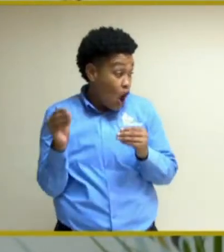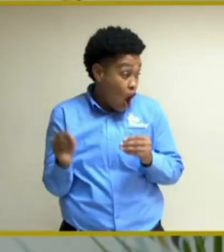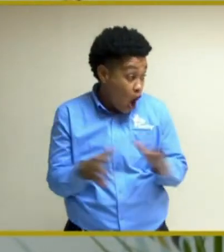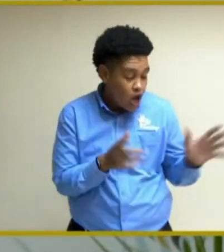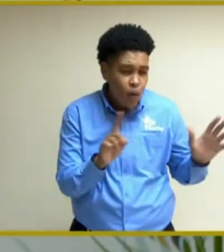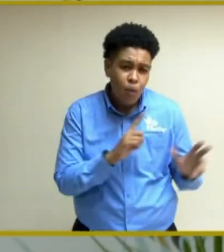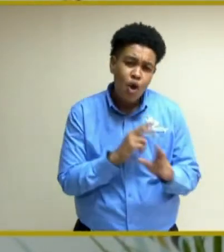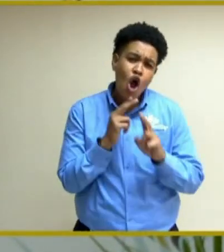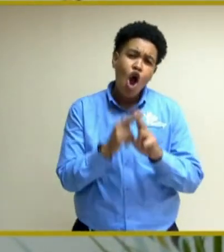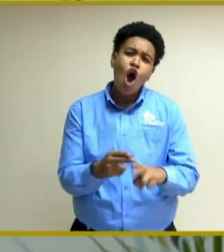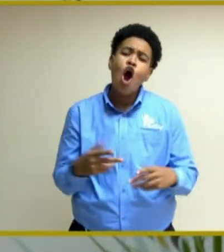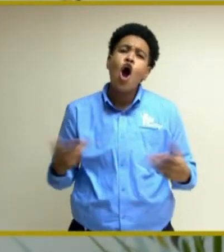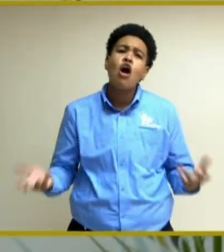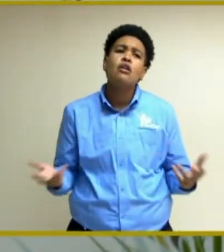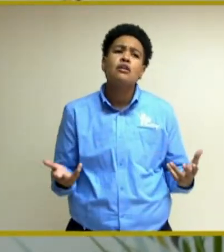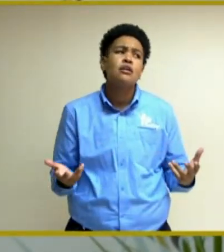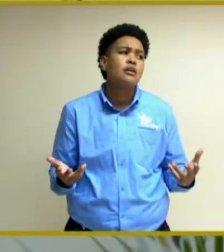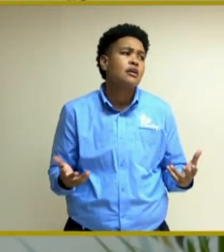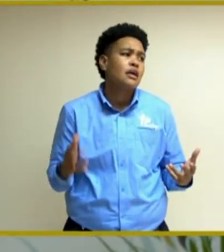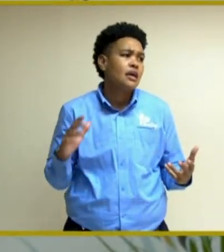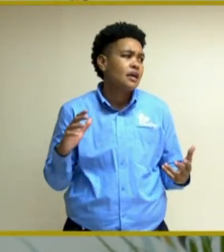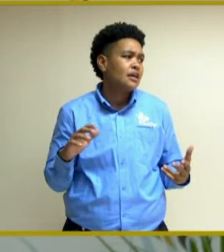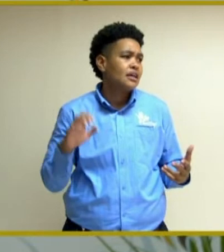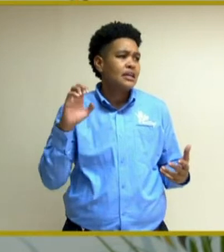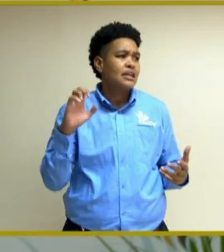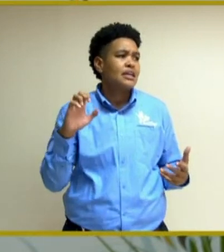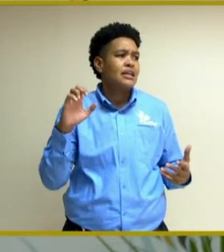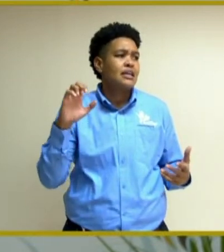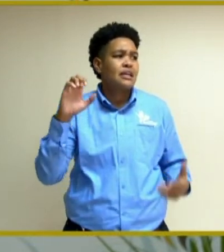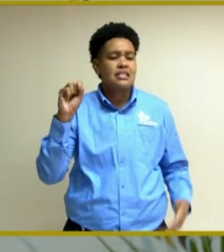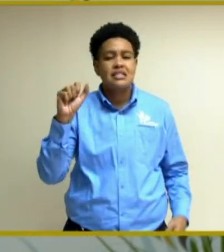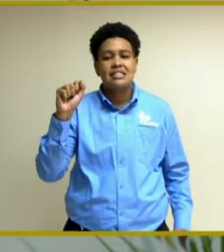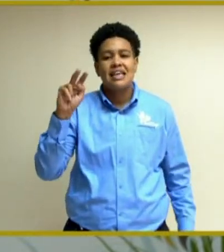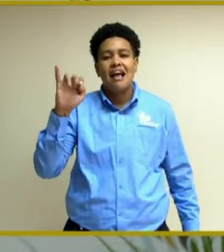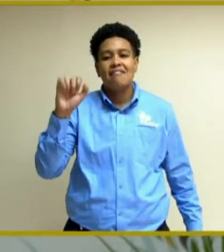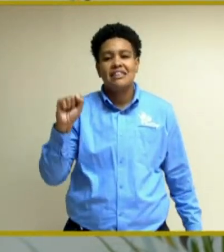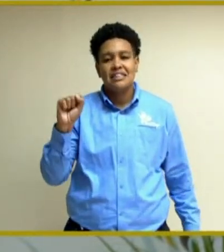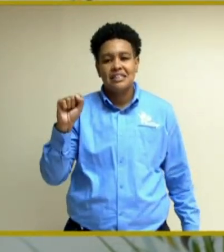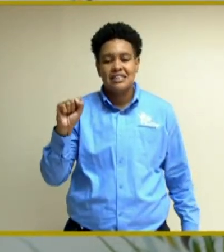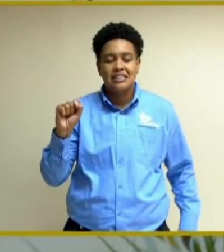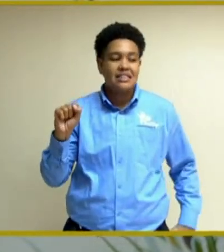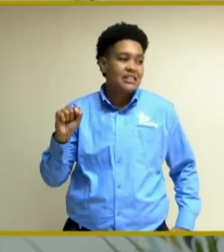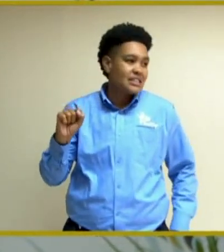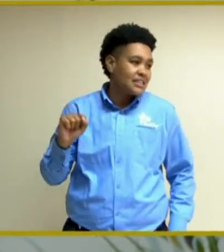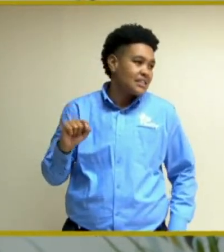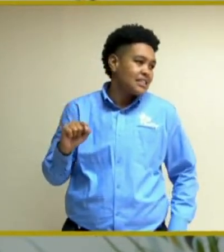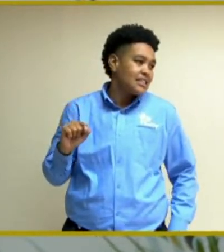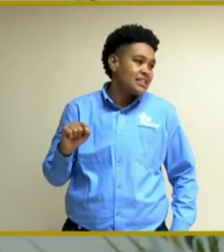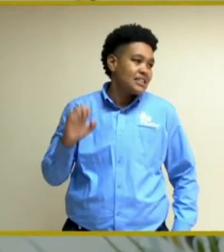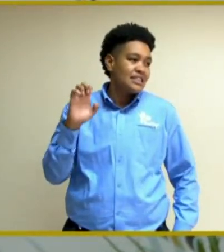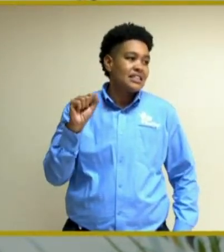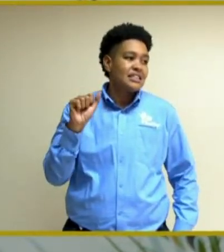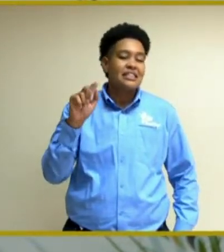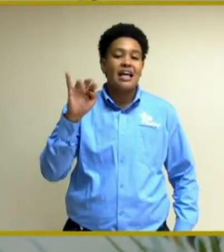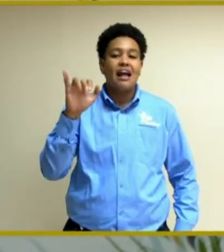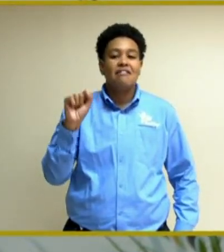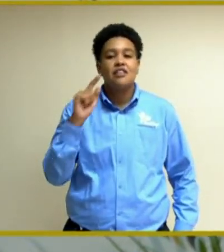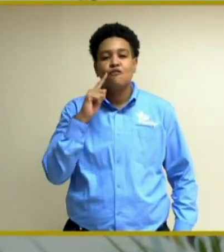we call ISAVI. ISAVIS. Yes, ISAVIS, okay, I've got it now. ISAVIS for